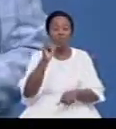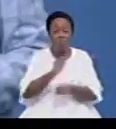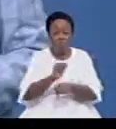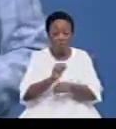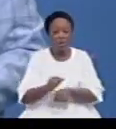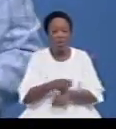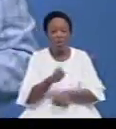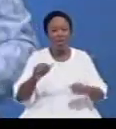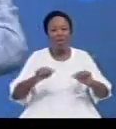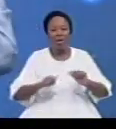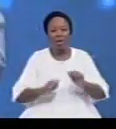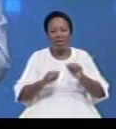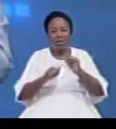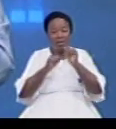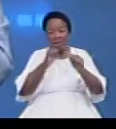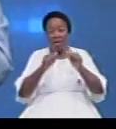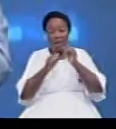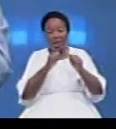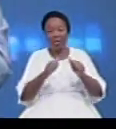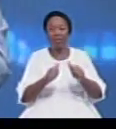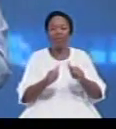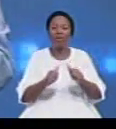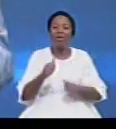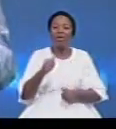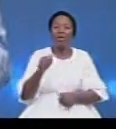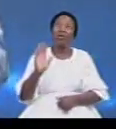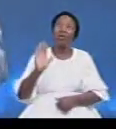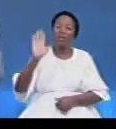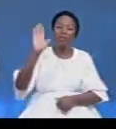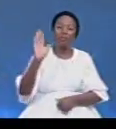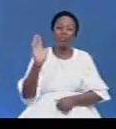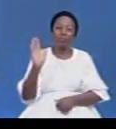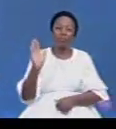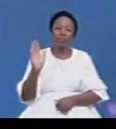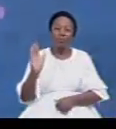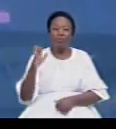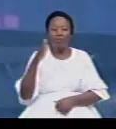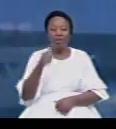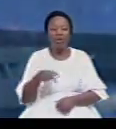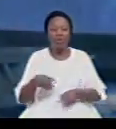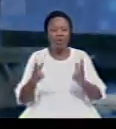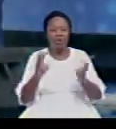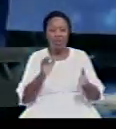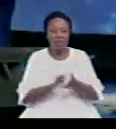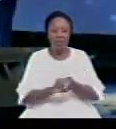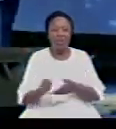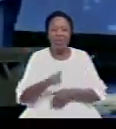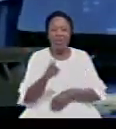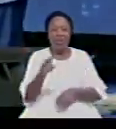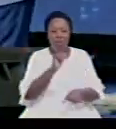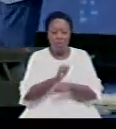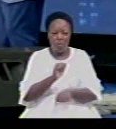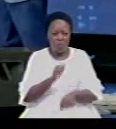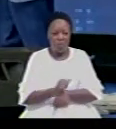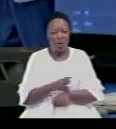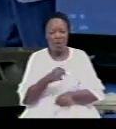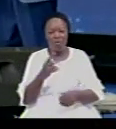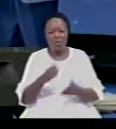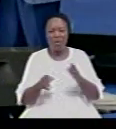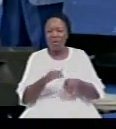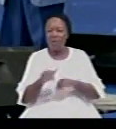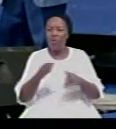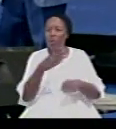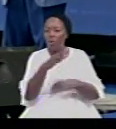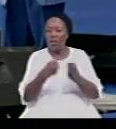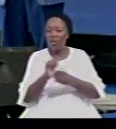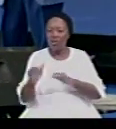Him. The way they walk, the way they do what they do in their offices, are